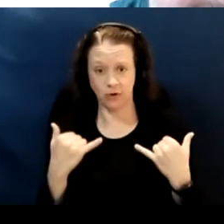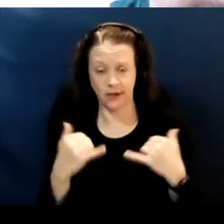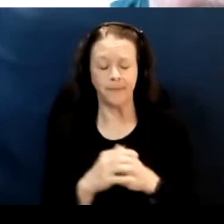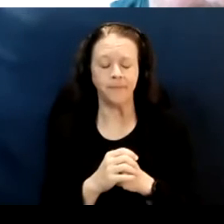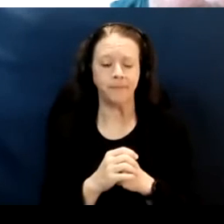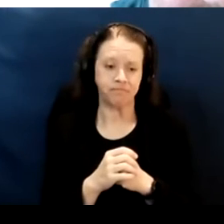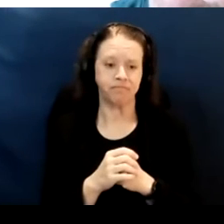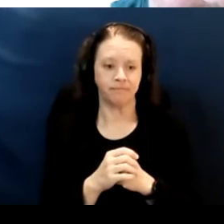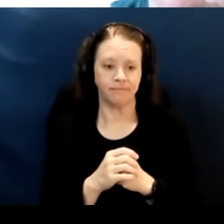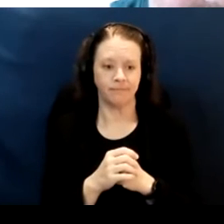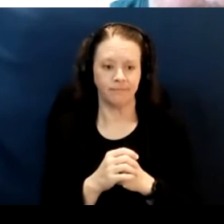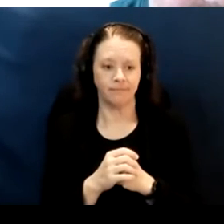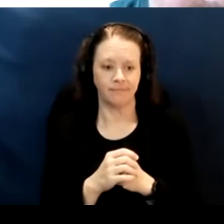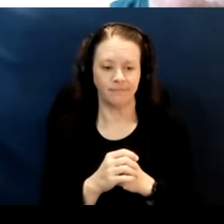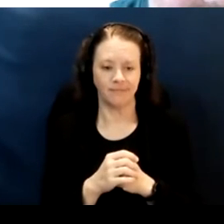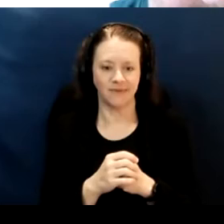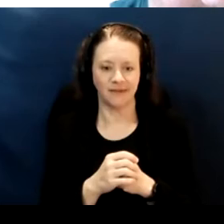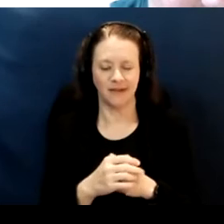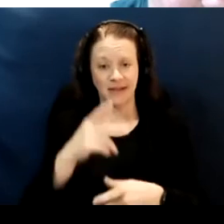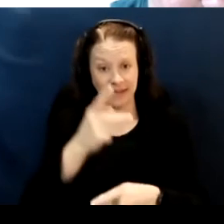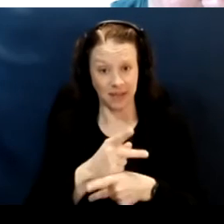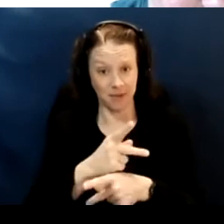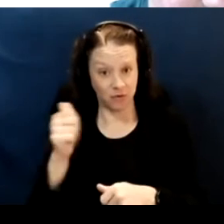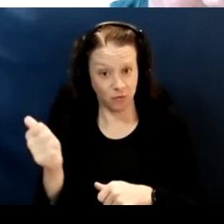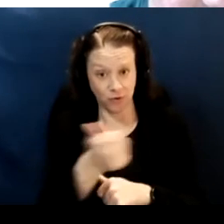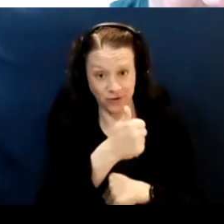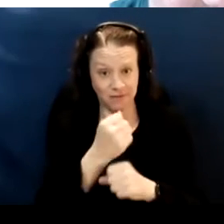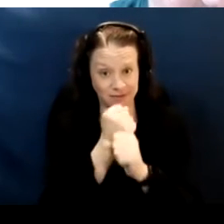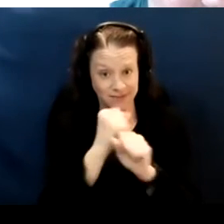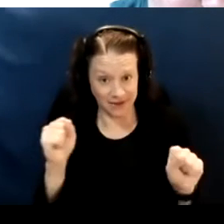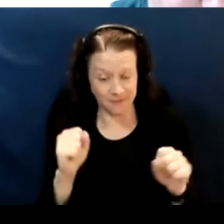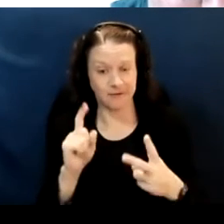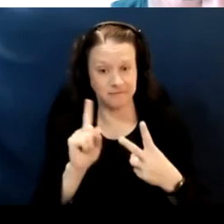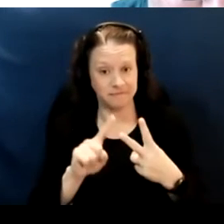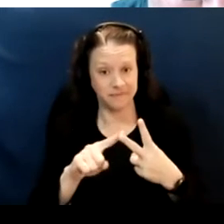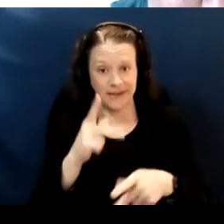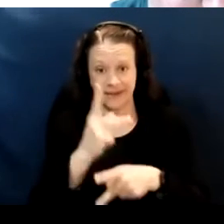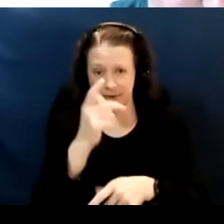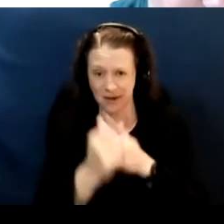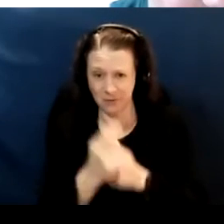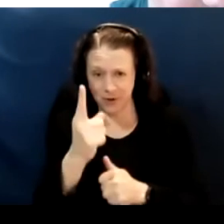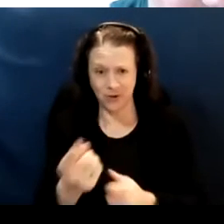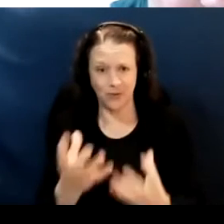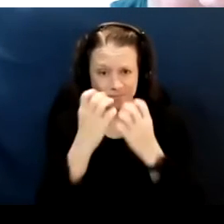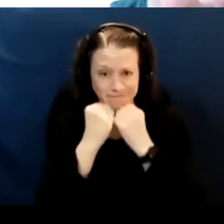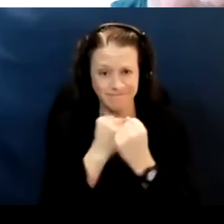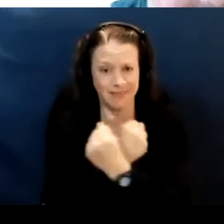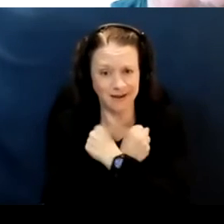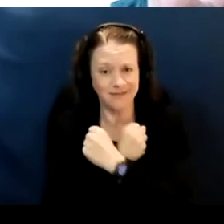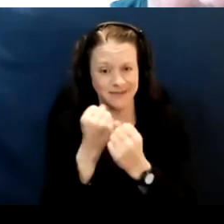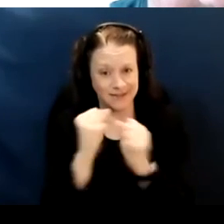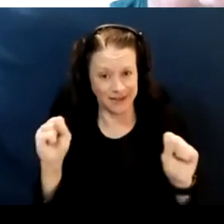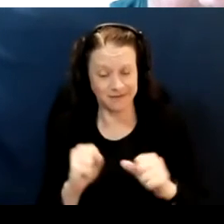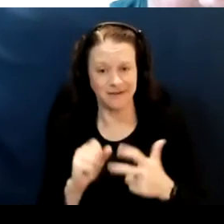are just keeping yourself safe, keeping everyone you love safe, keeping your community